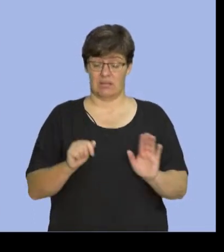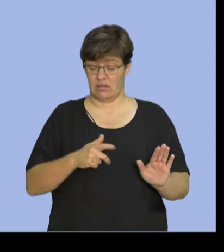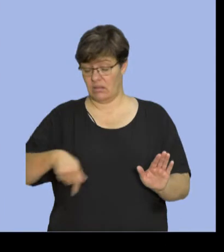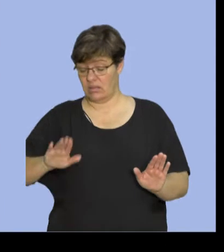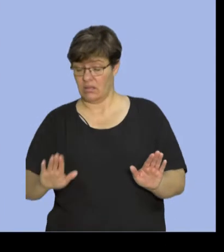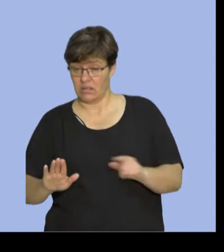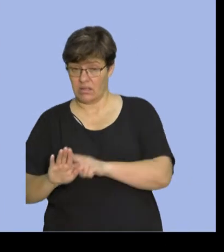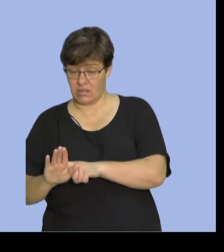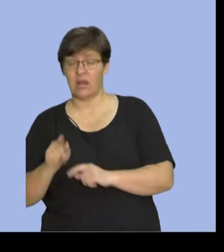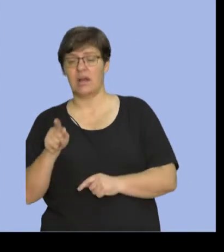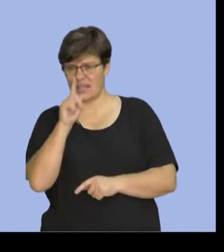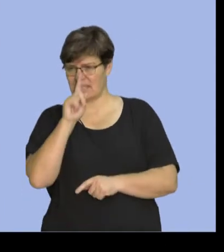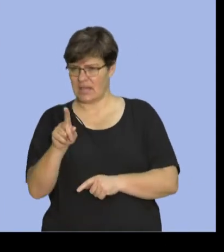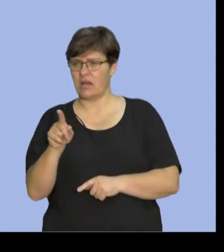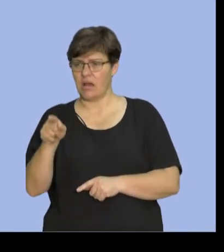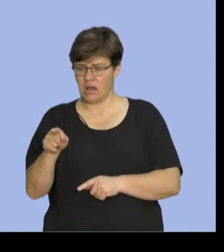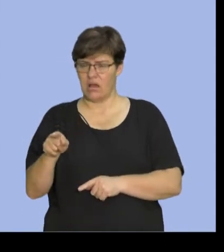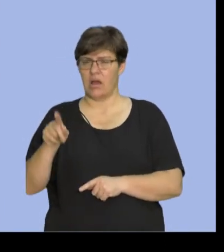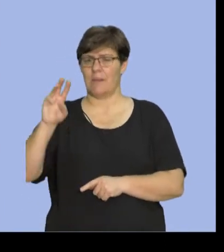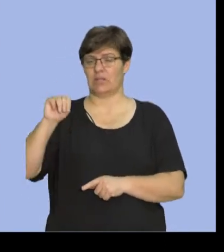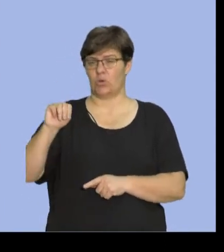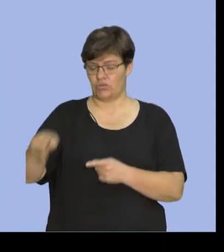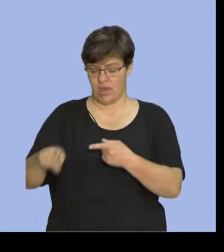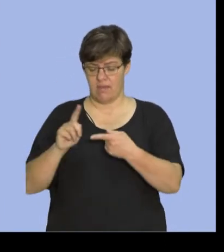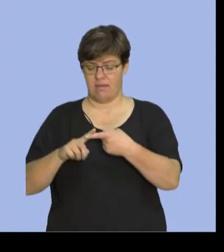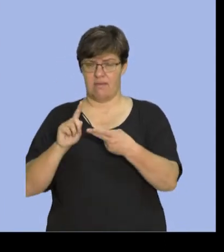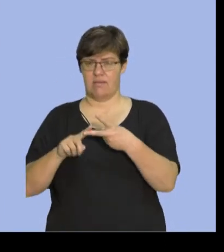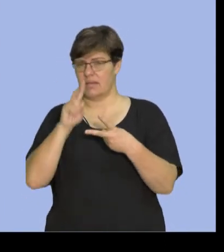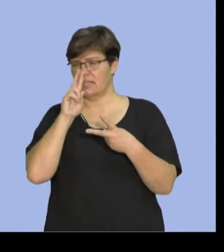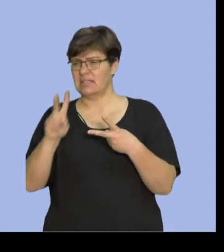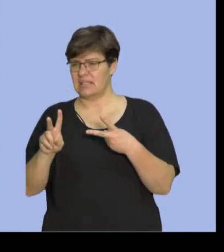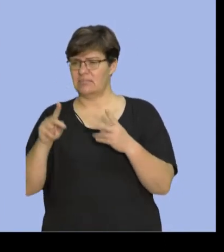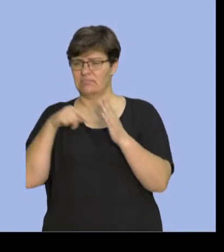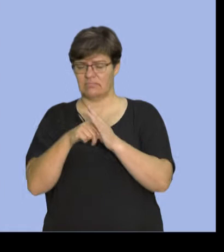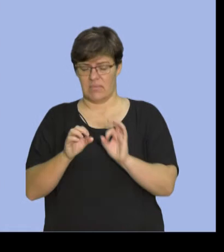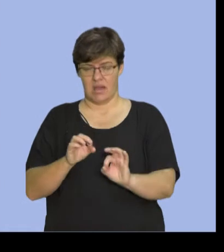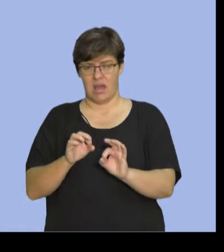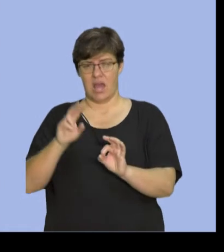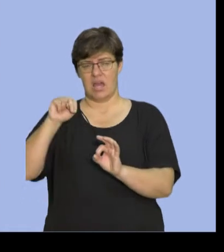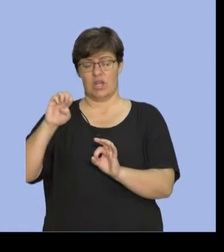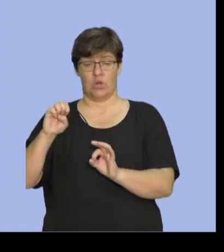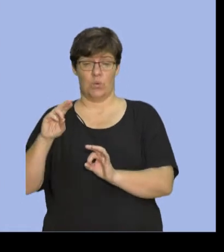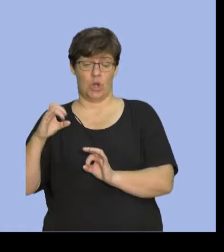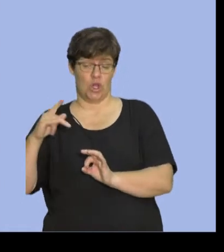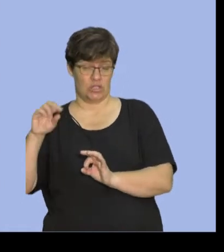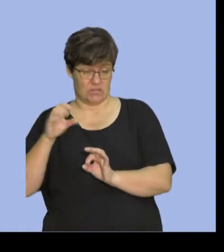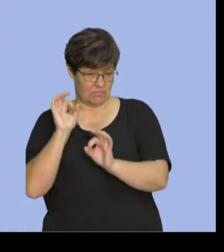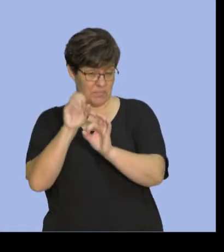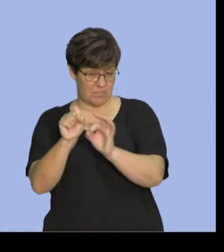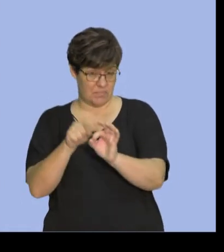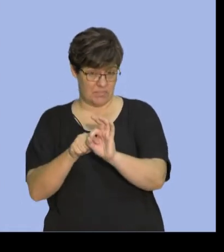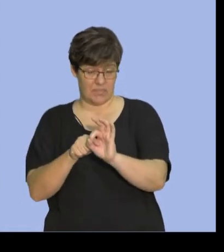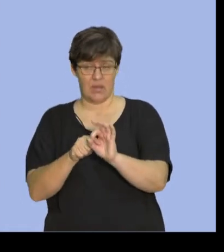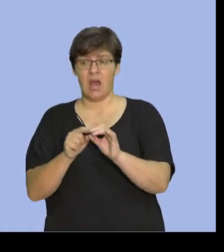defined organelles such as the mitochondria. We can see it's got a defined nucleus, significantly bound with a